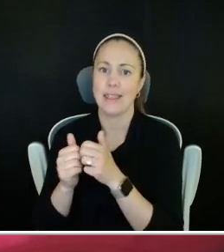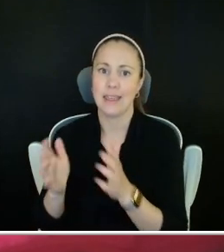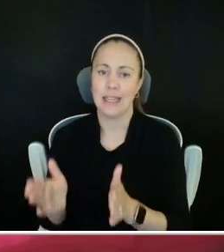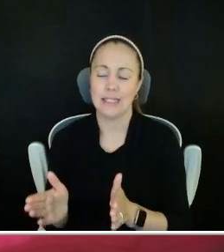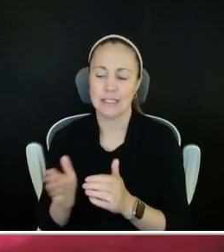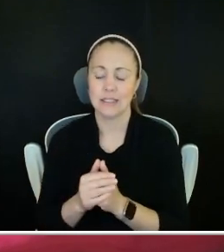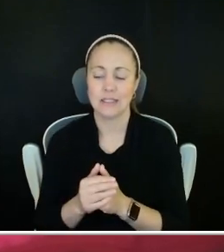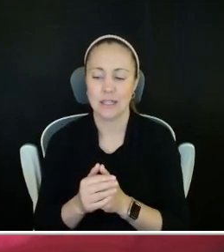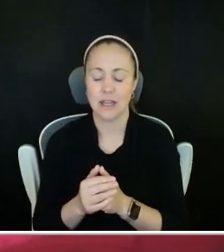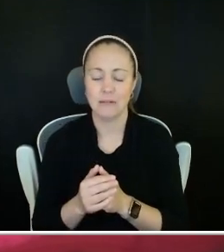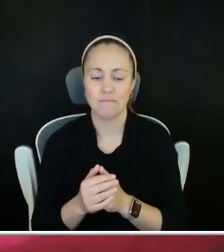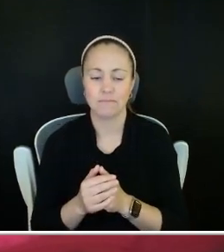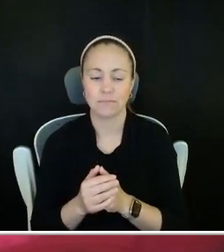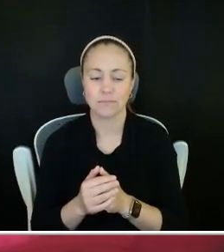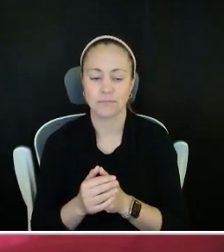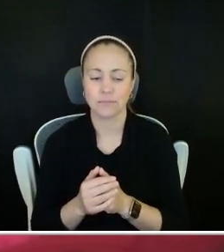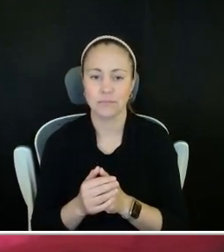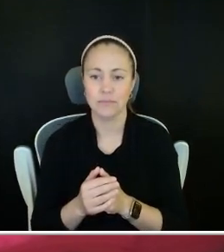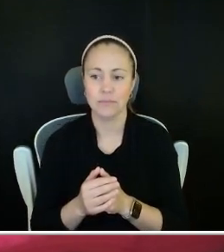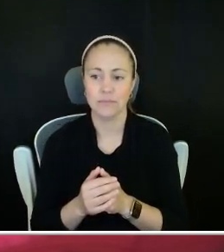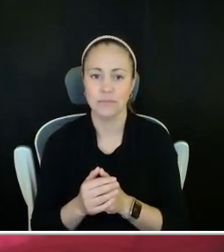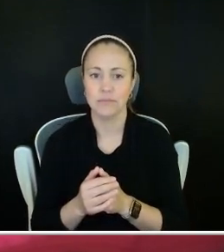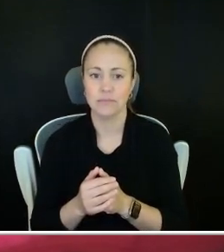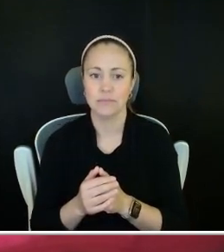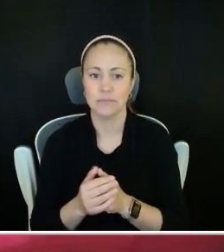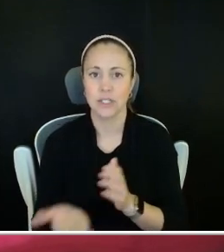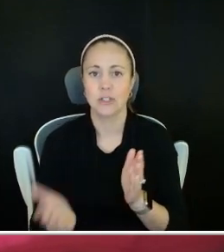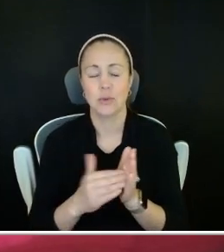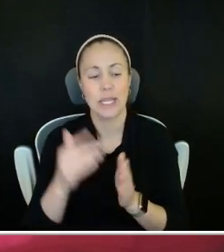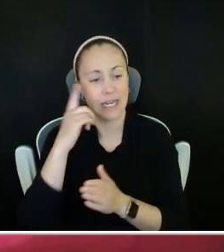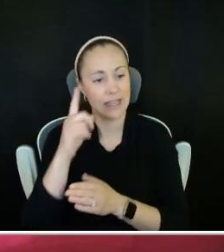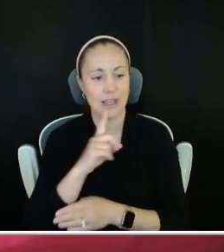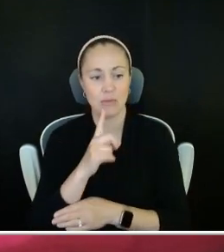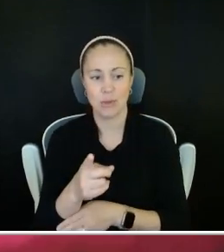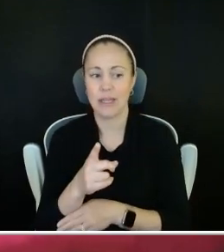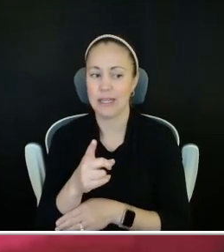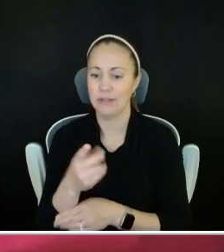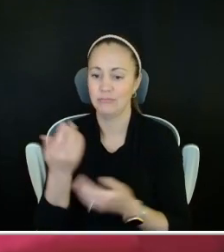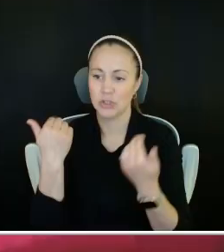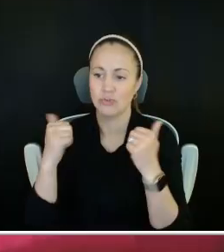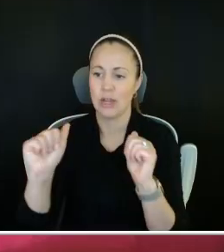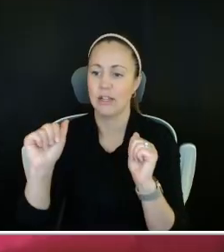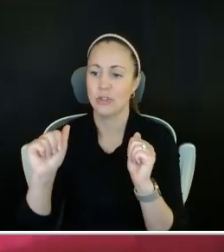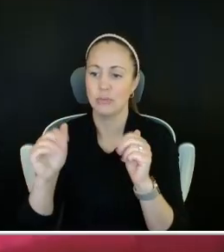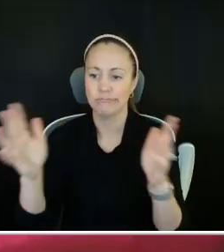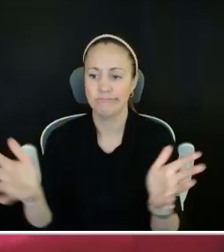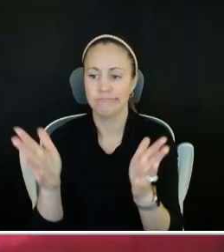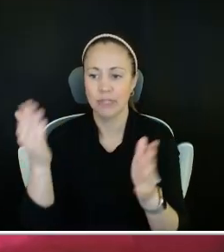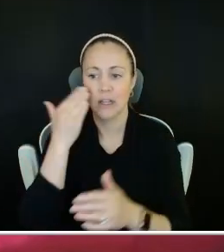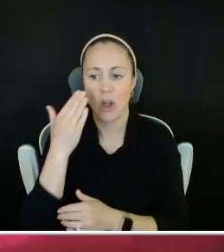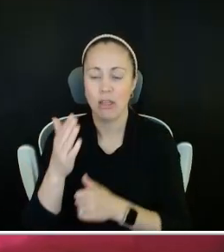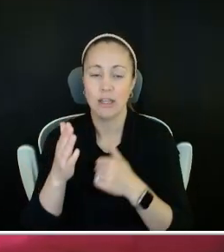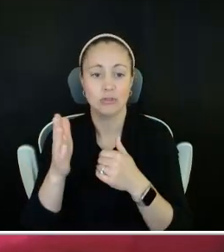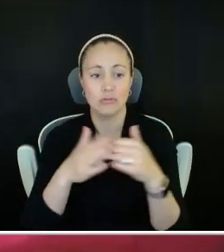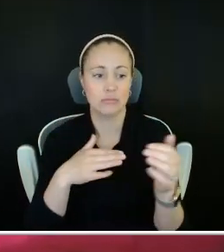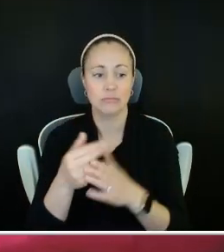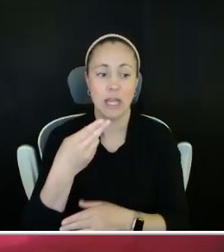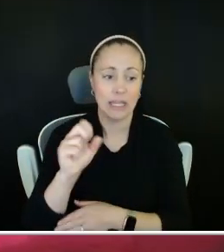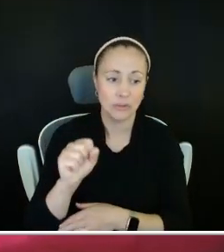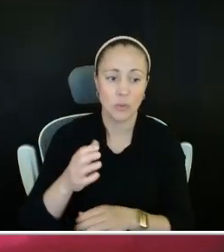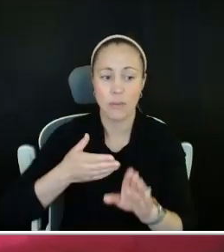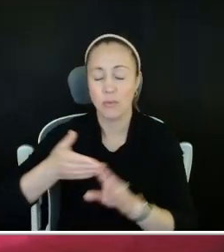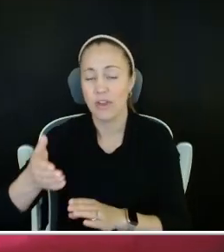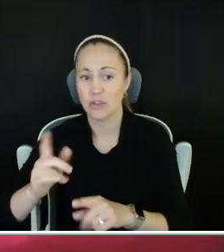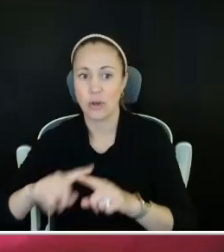think, again, instilling knowledge, whether it's in the high school ranks or in the professional ranks, is